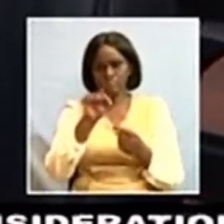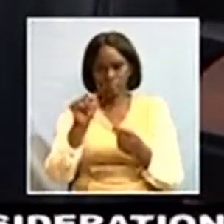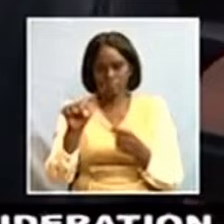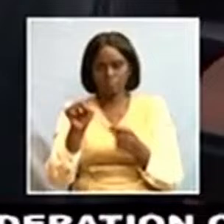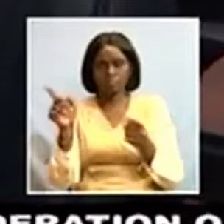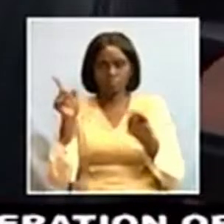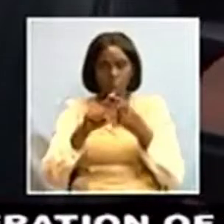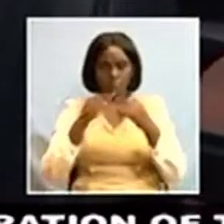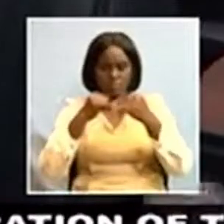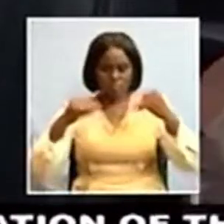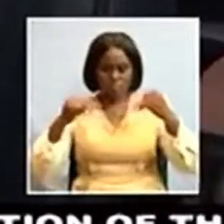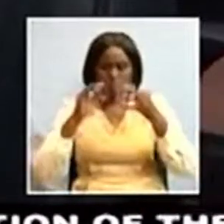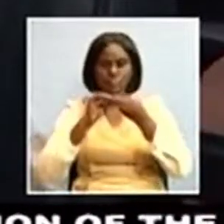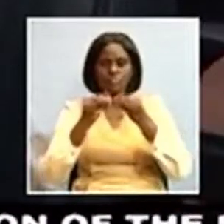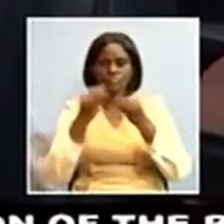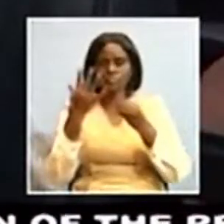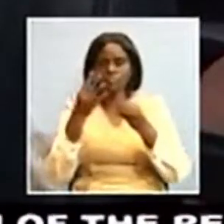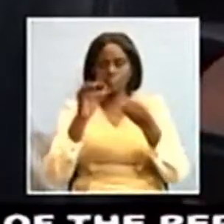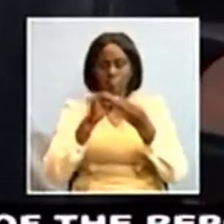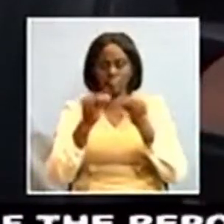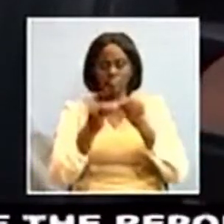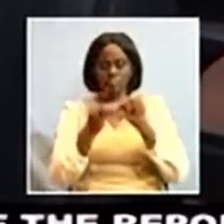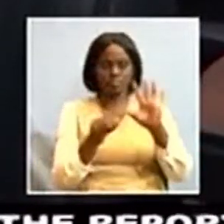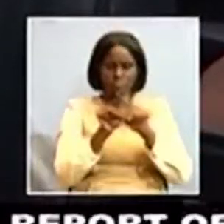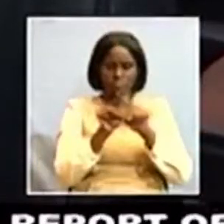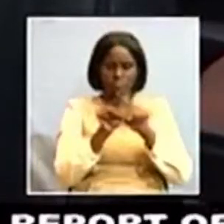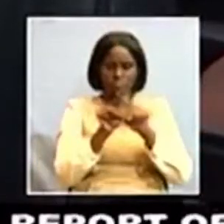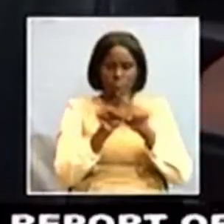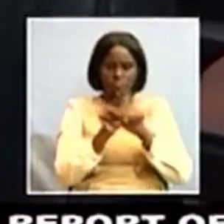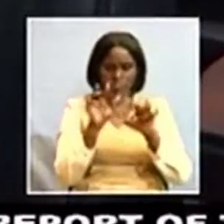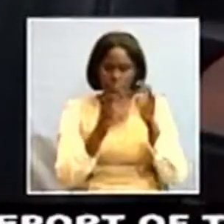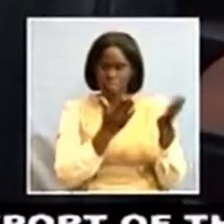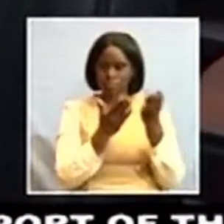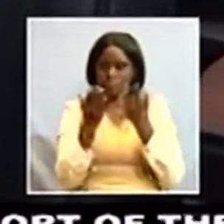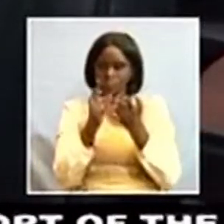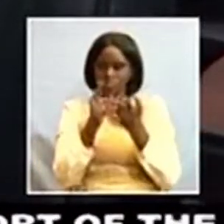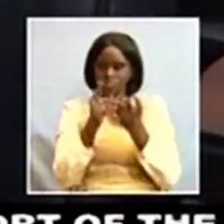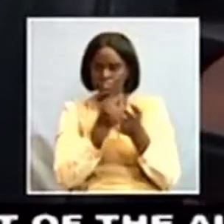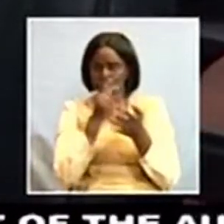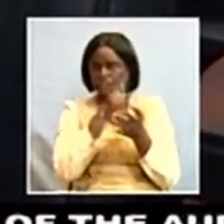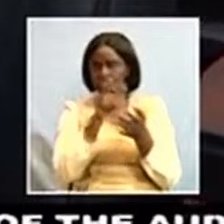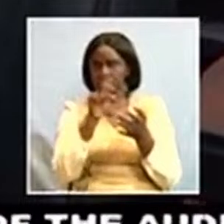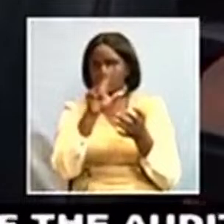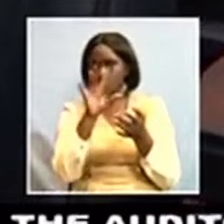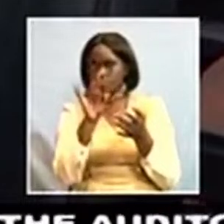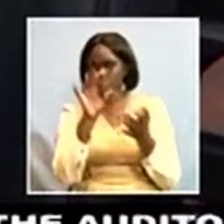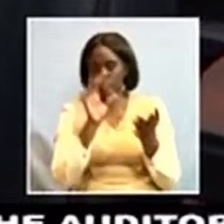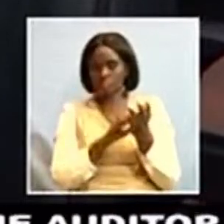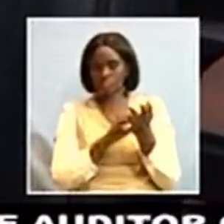line number 5, serial number 5, the balance brought forward is only